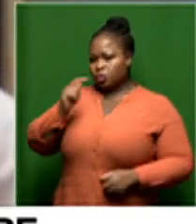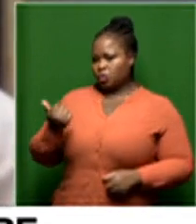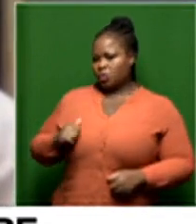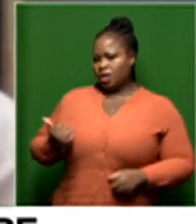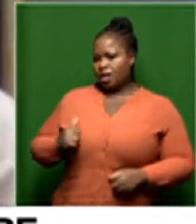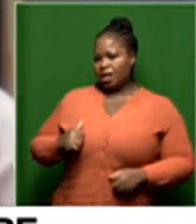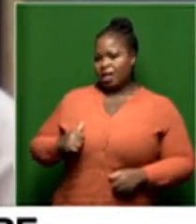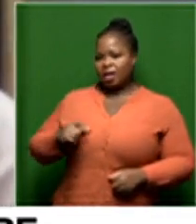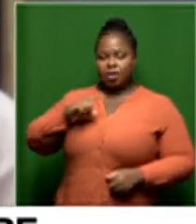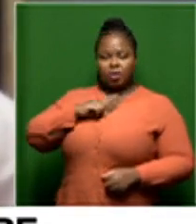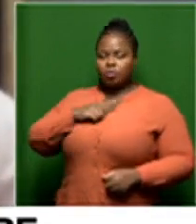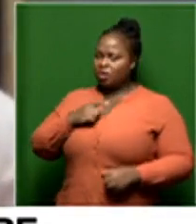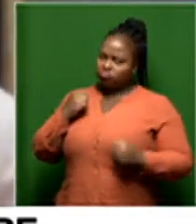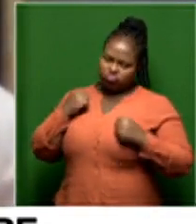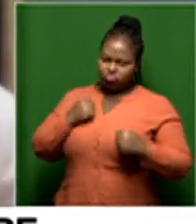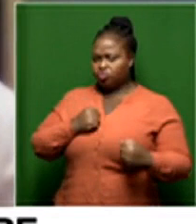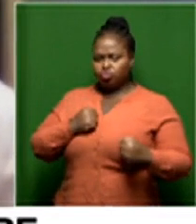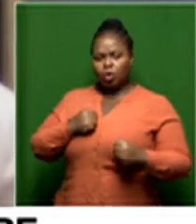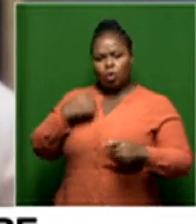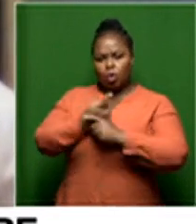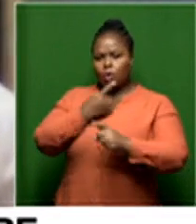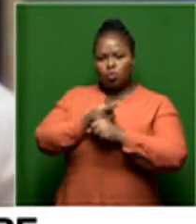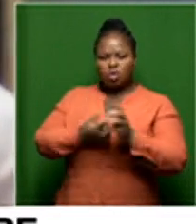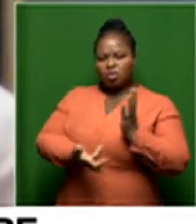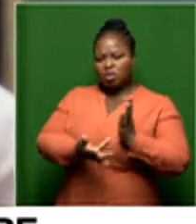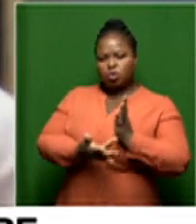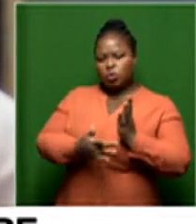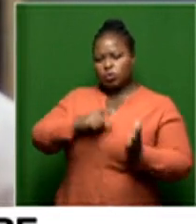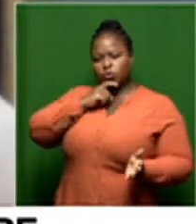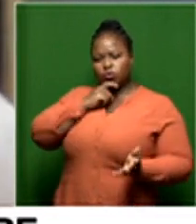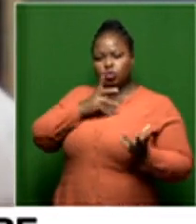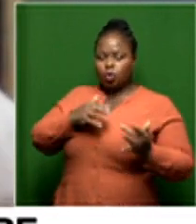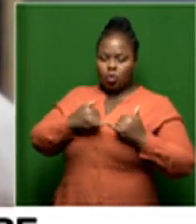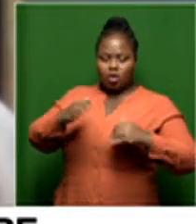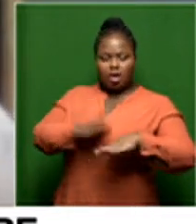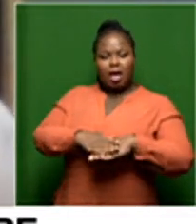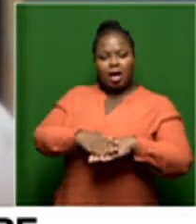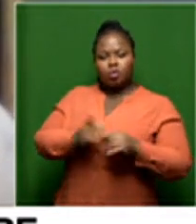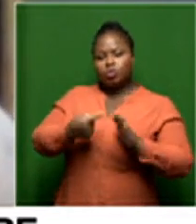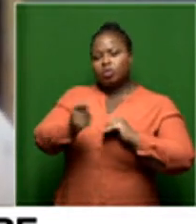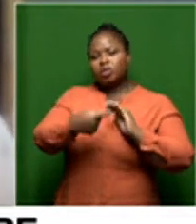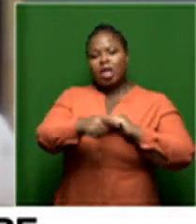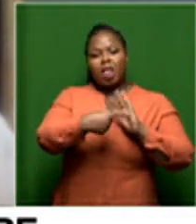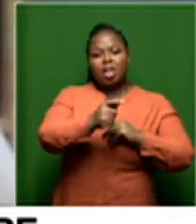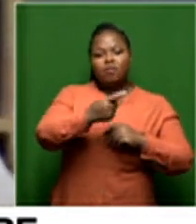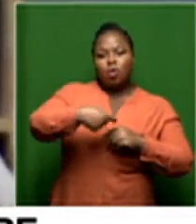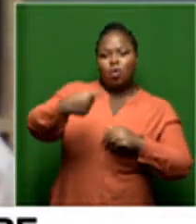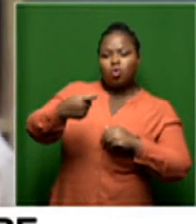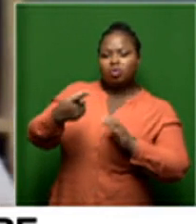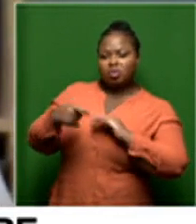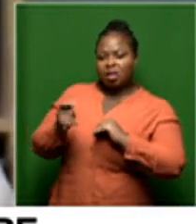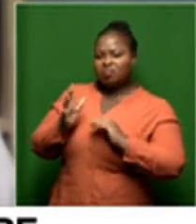know, we've always had a very, very strong digital base. We've always had online auctions. So we were able